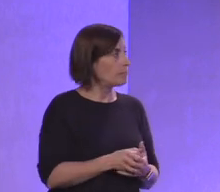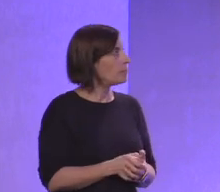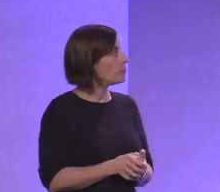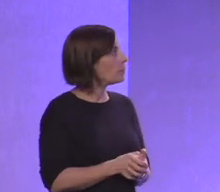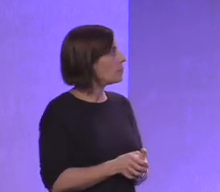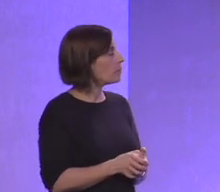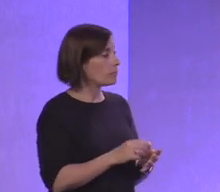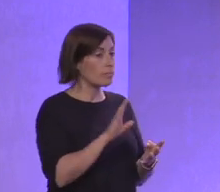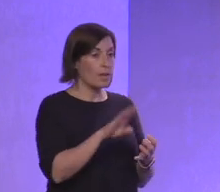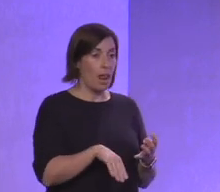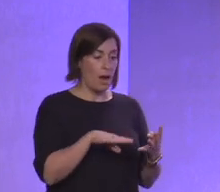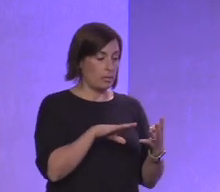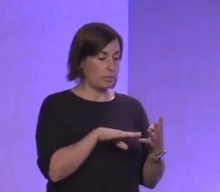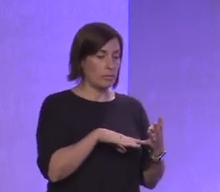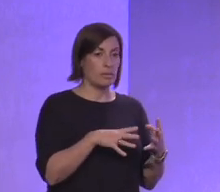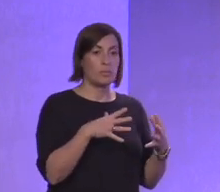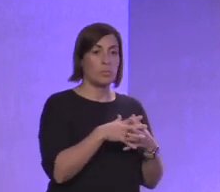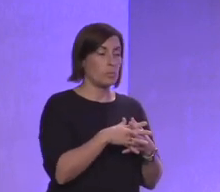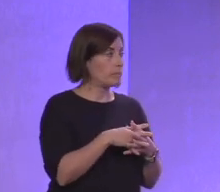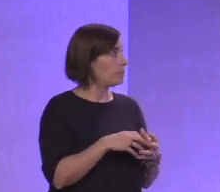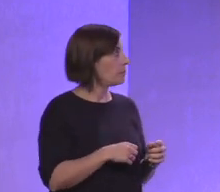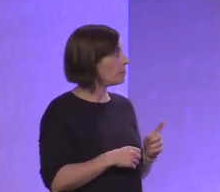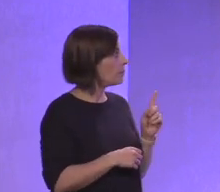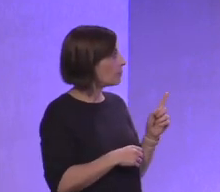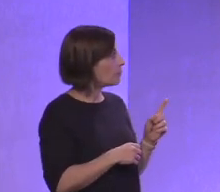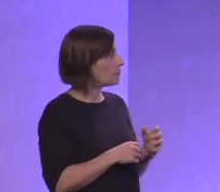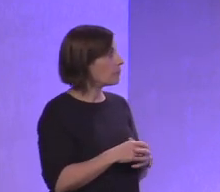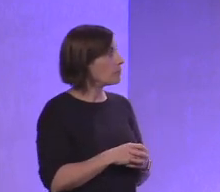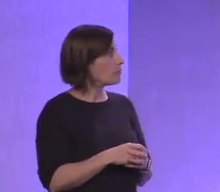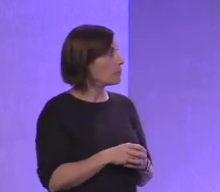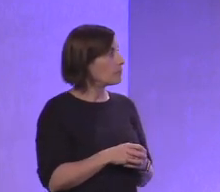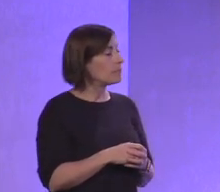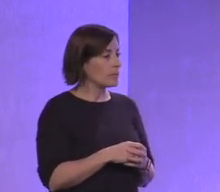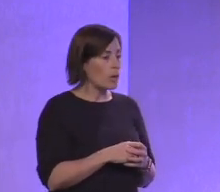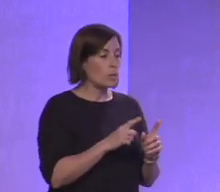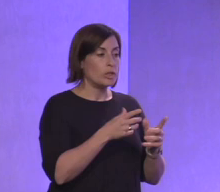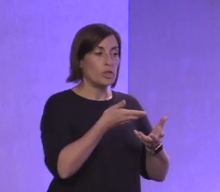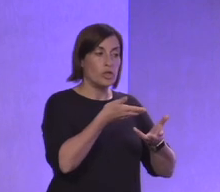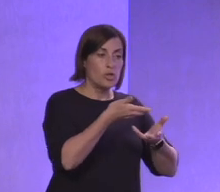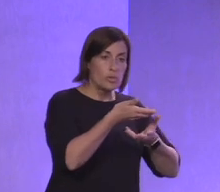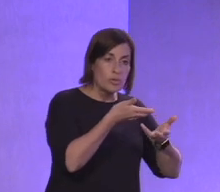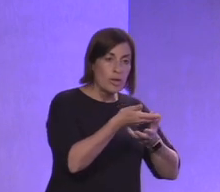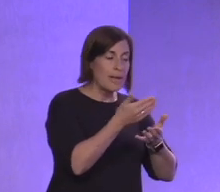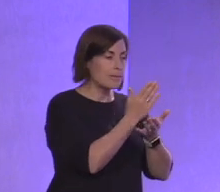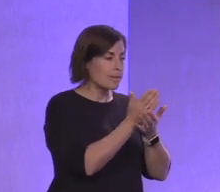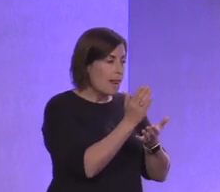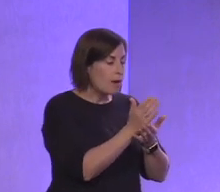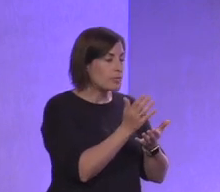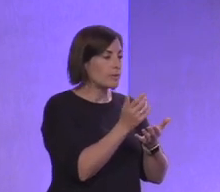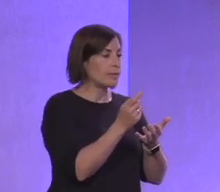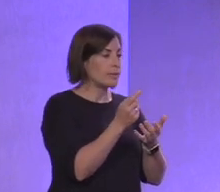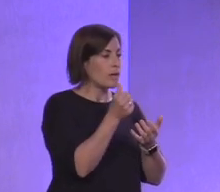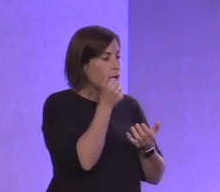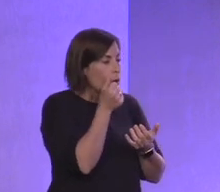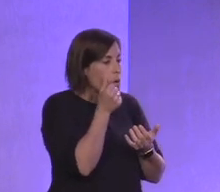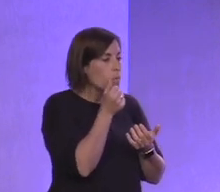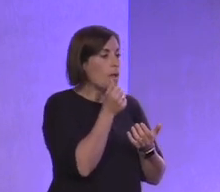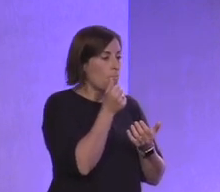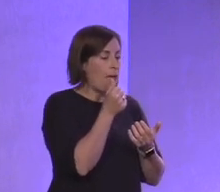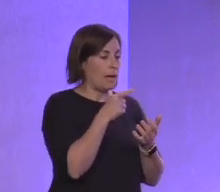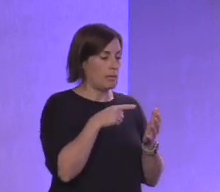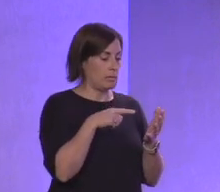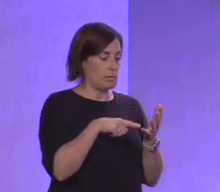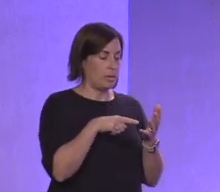The final stage, once you've had this lovely chat and got all this clarity, is to step onto something that they will do next. Now, again, it might not be this